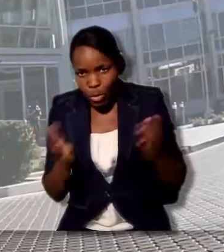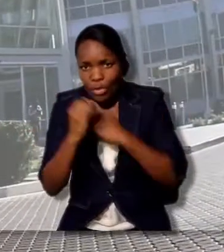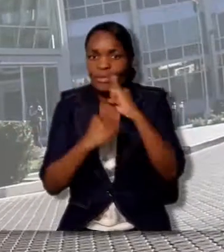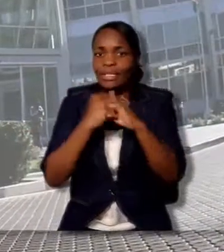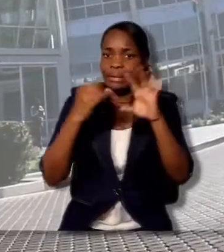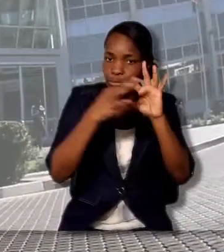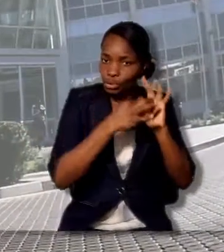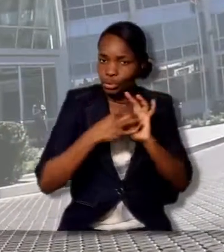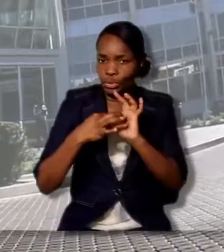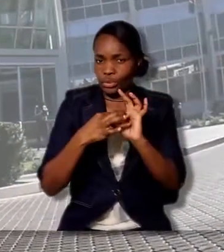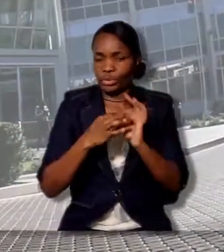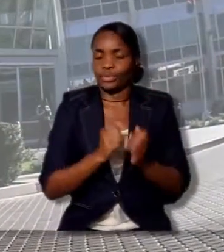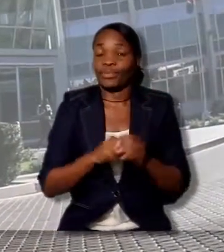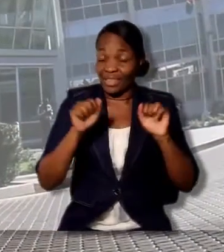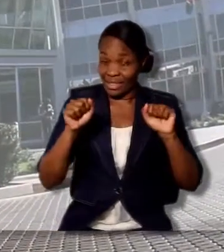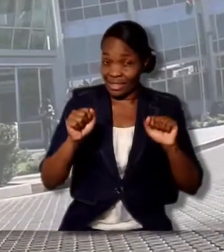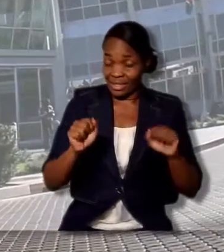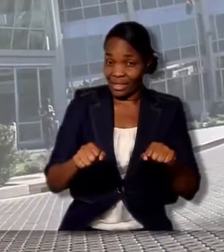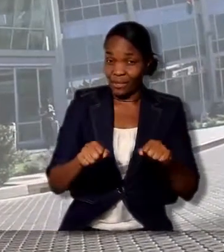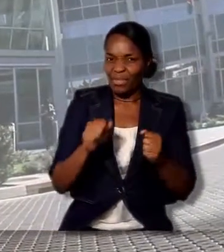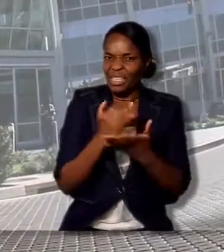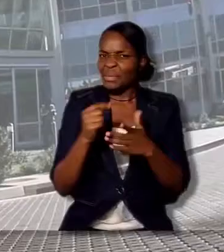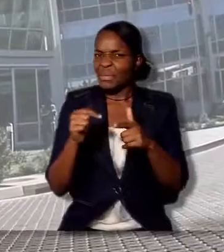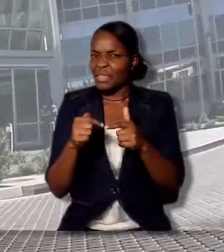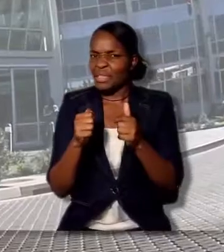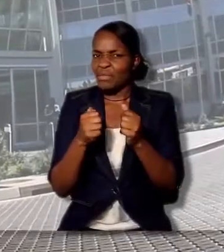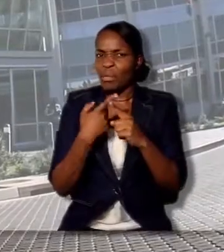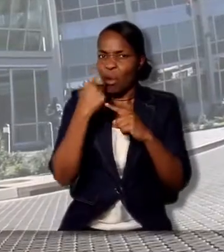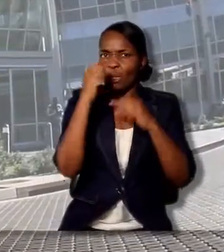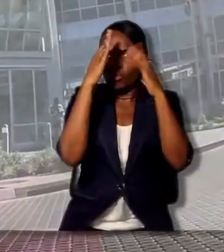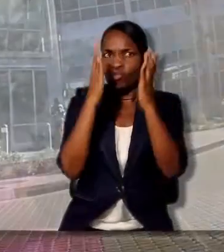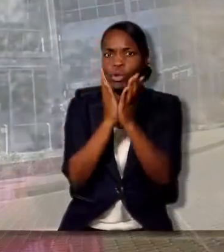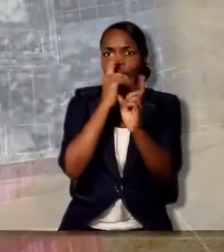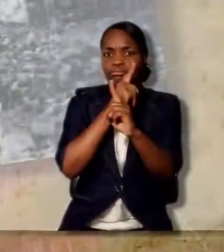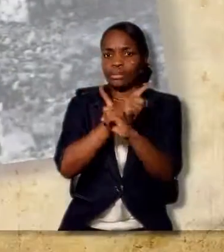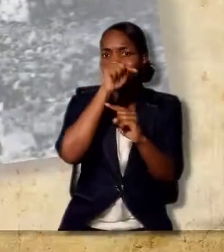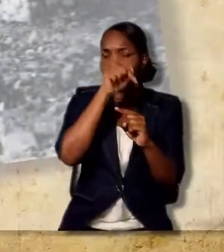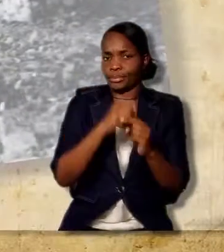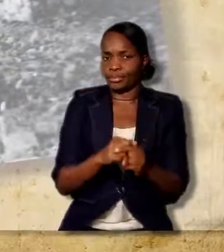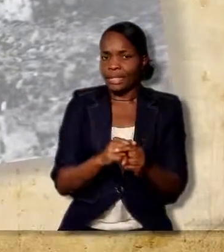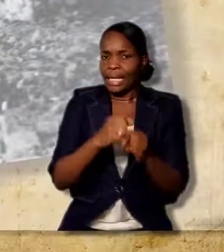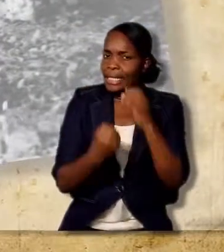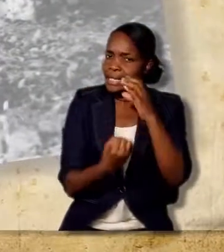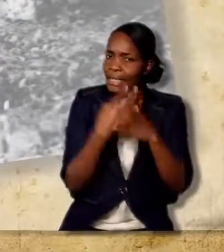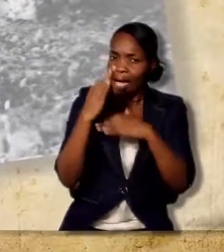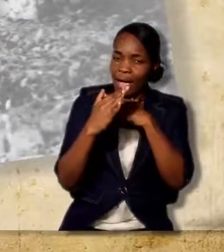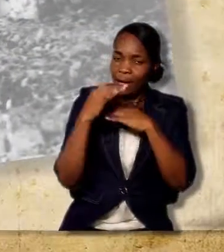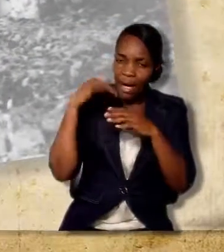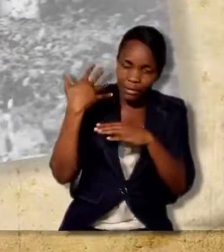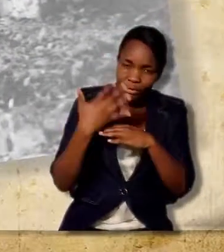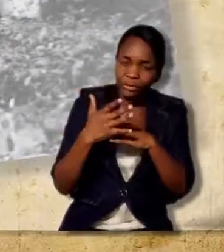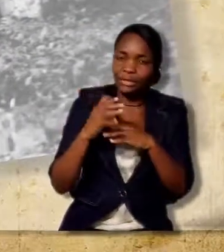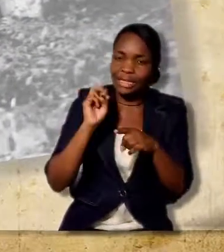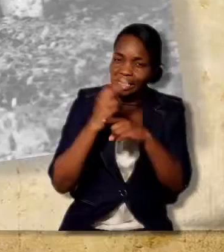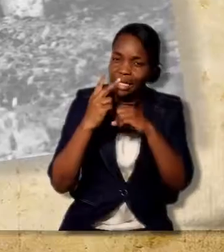international cooperation. Yes, something like a one world government. It was established after the Second World